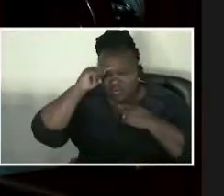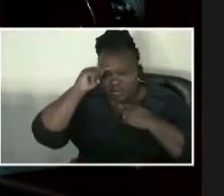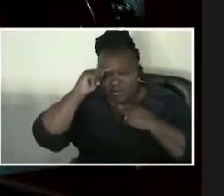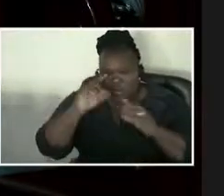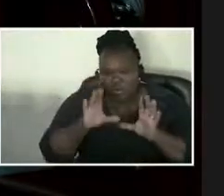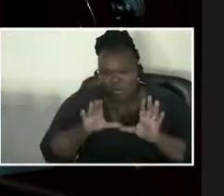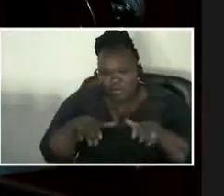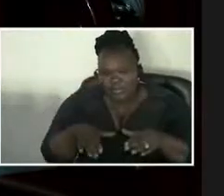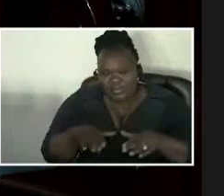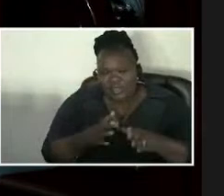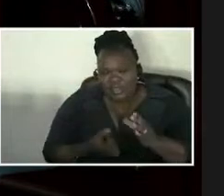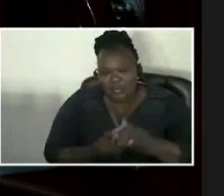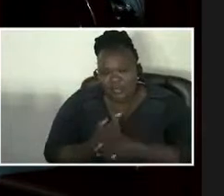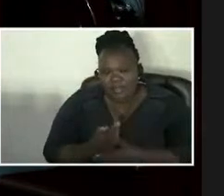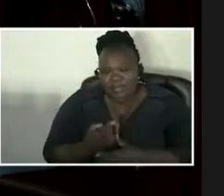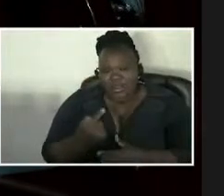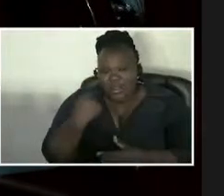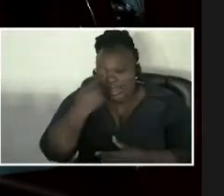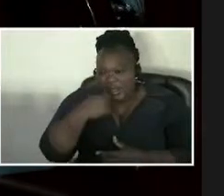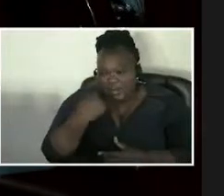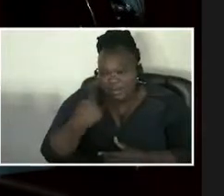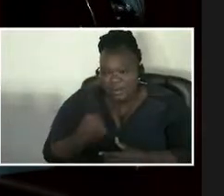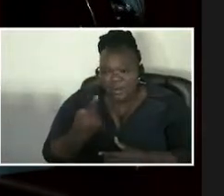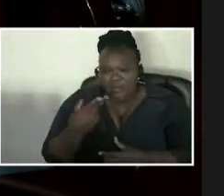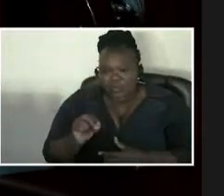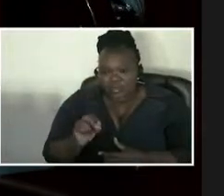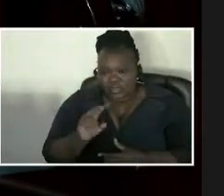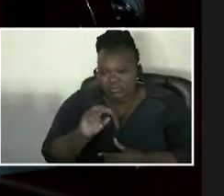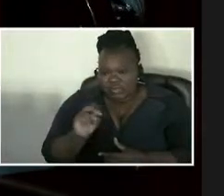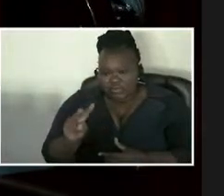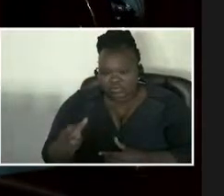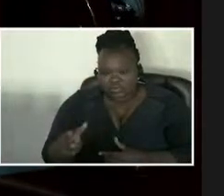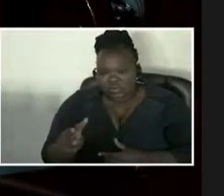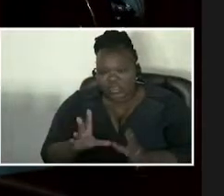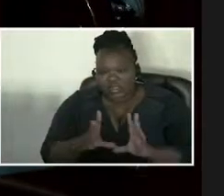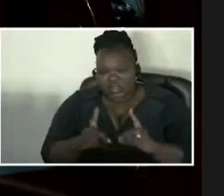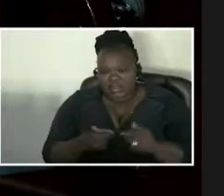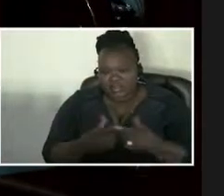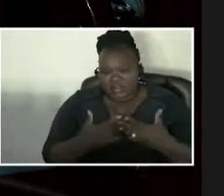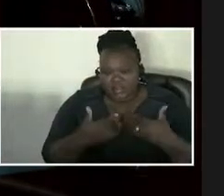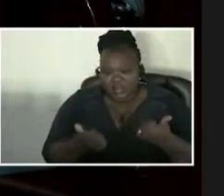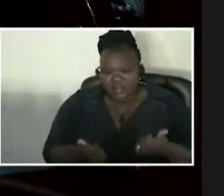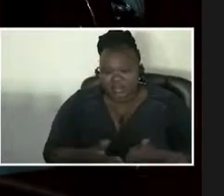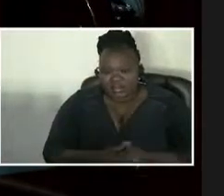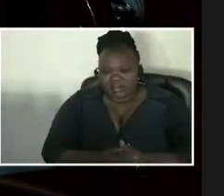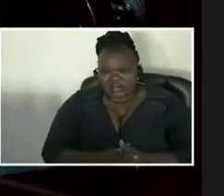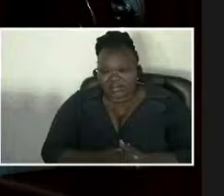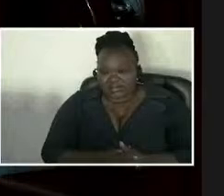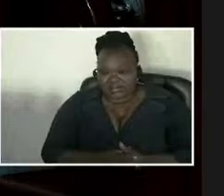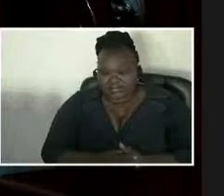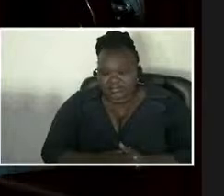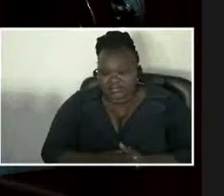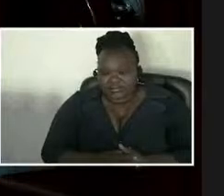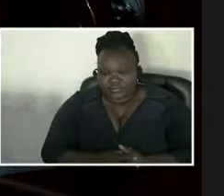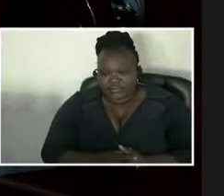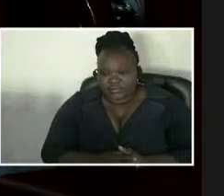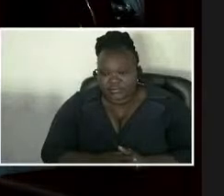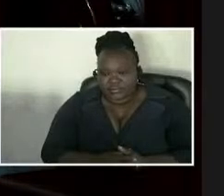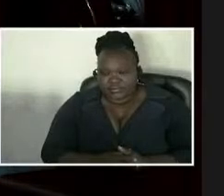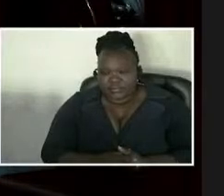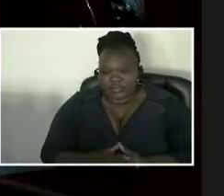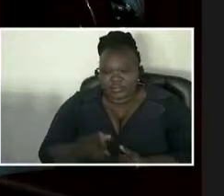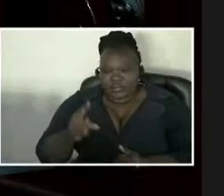april 2022 by the washroom national department of health two the